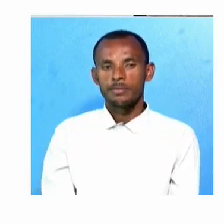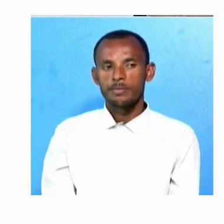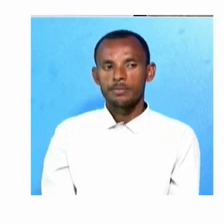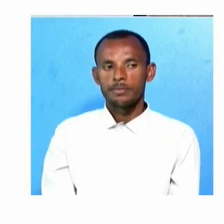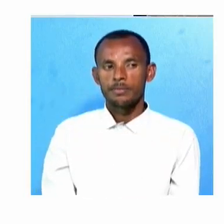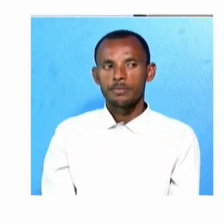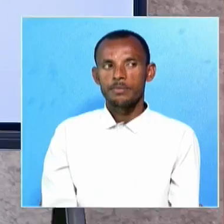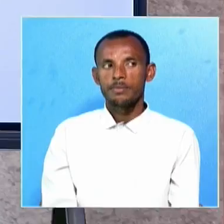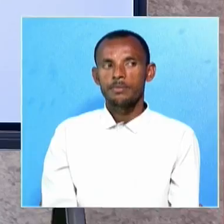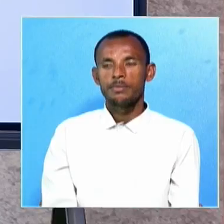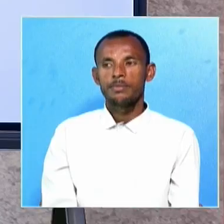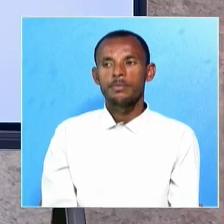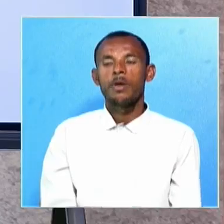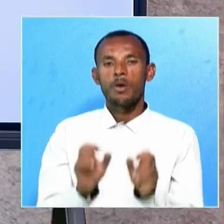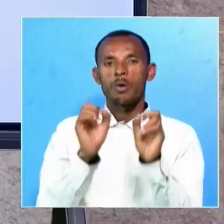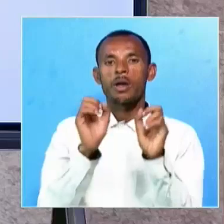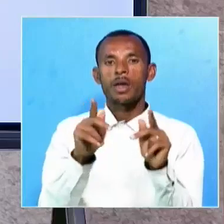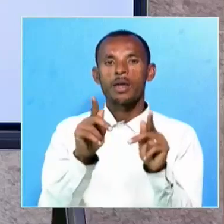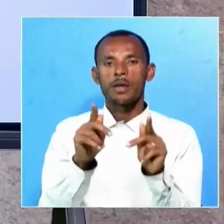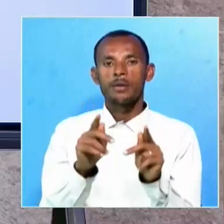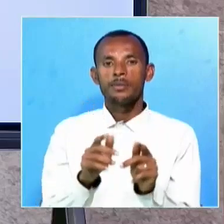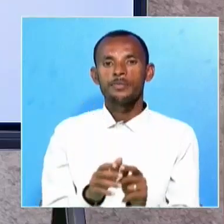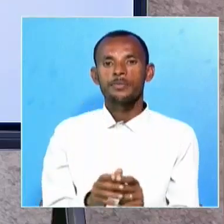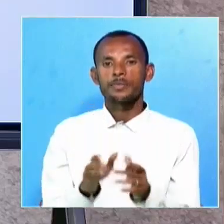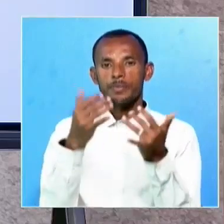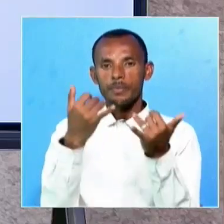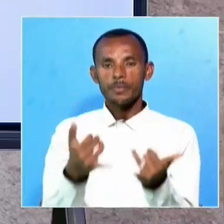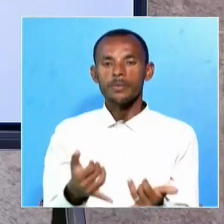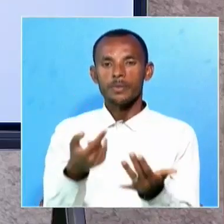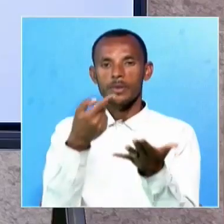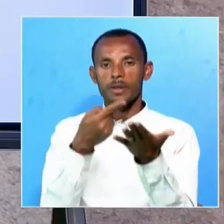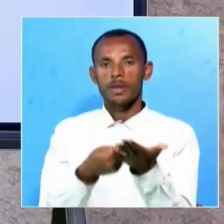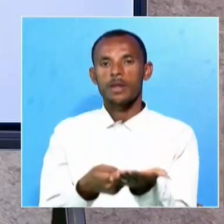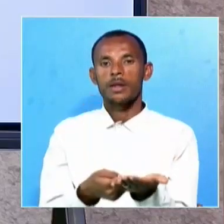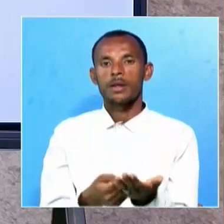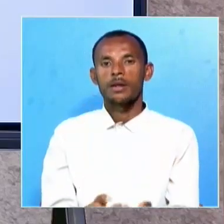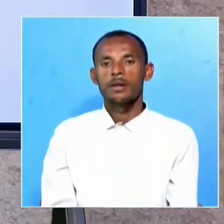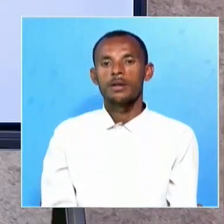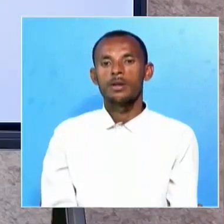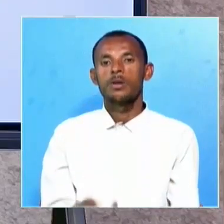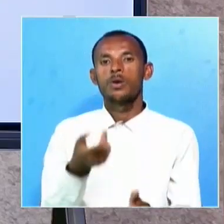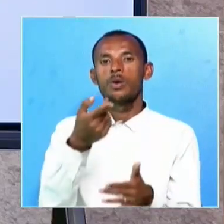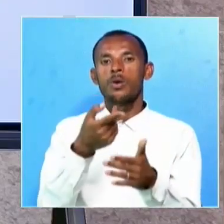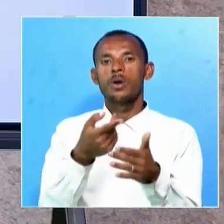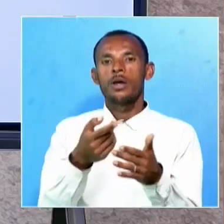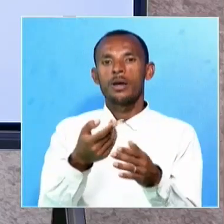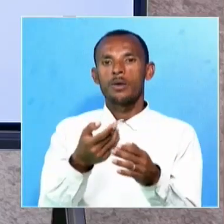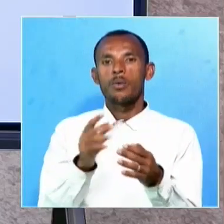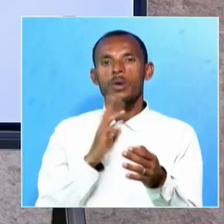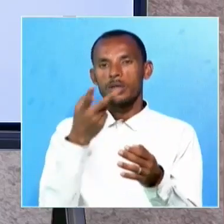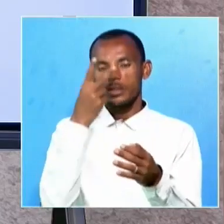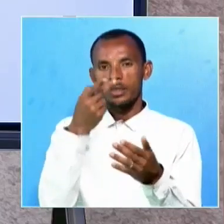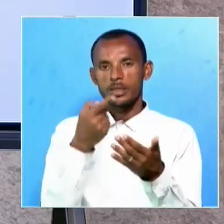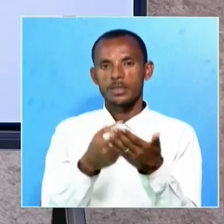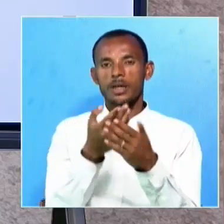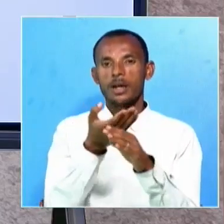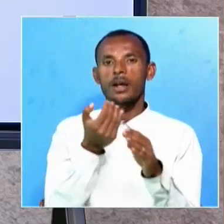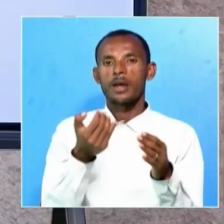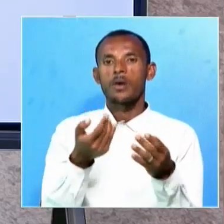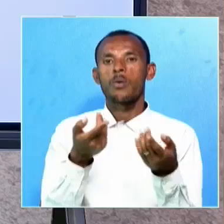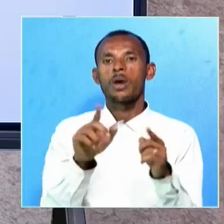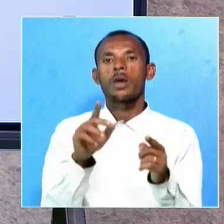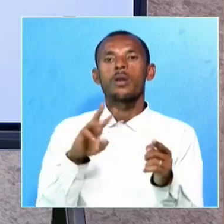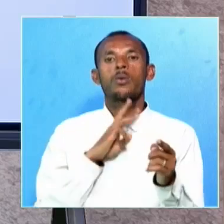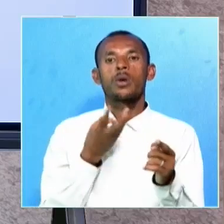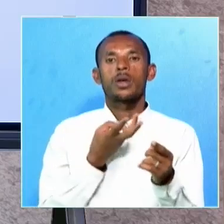sets. Okay, now here, what we have seen earlier, when we